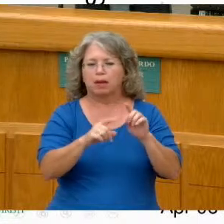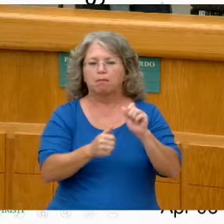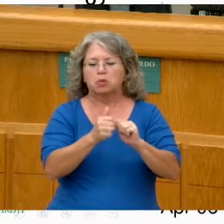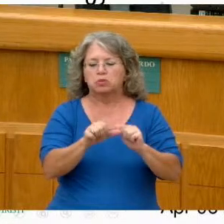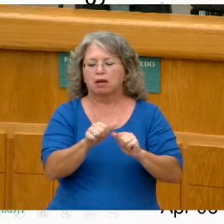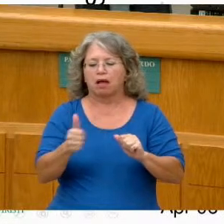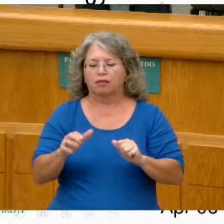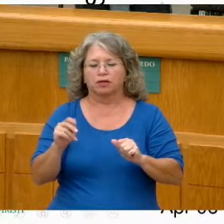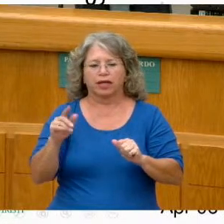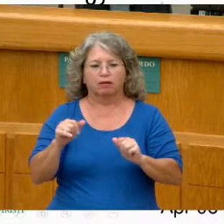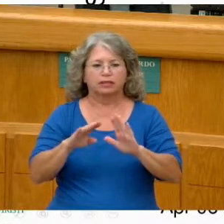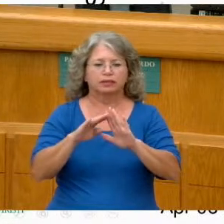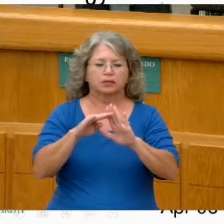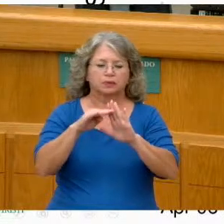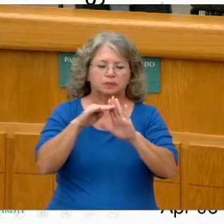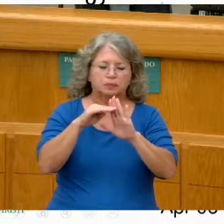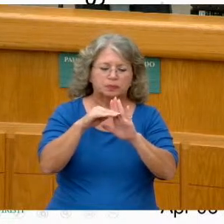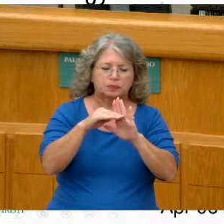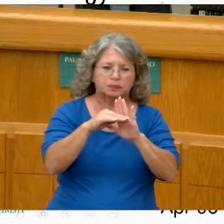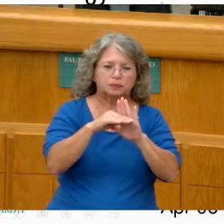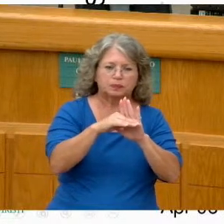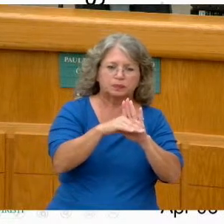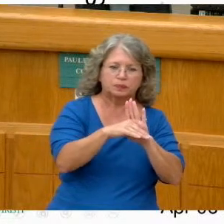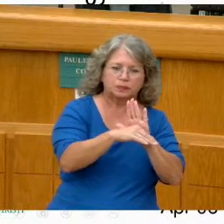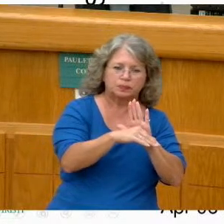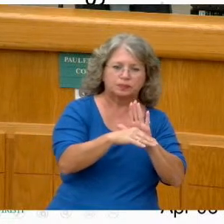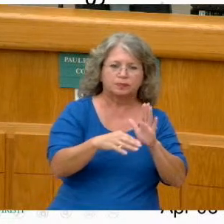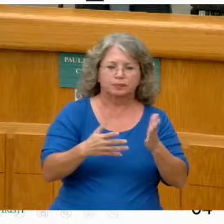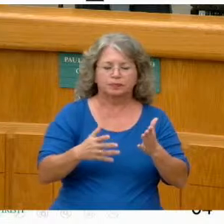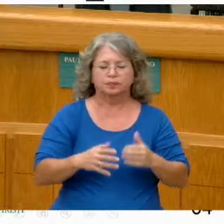or trending downwards in the right direction.